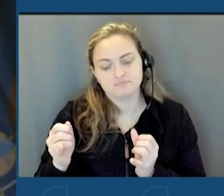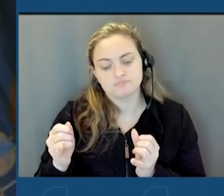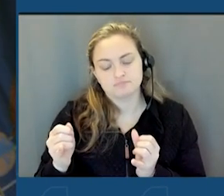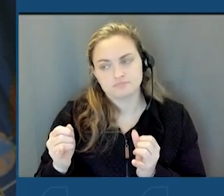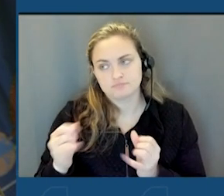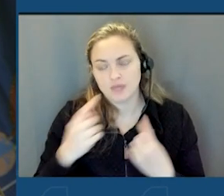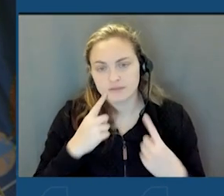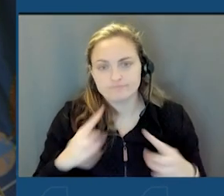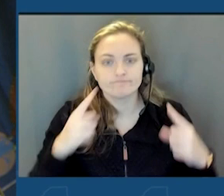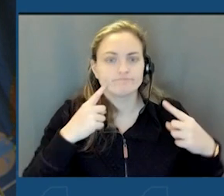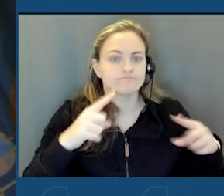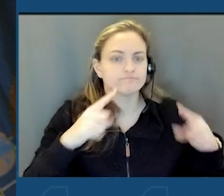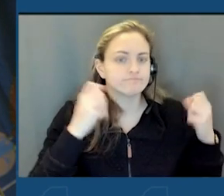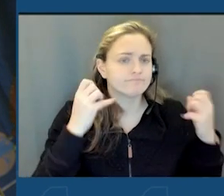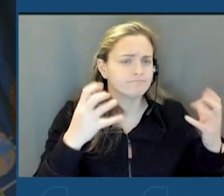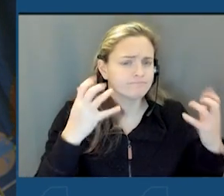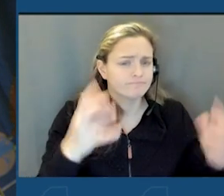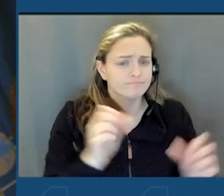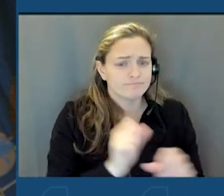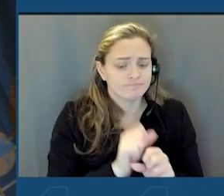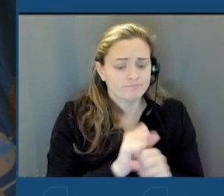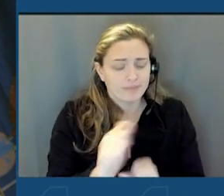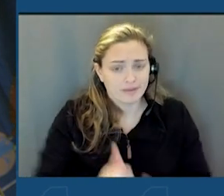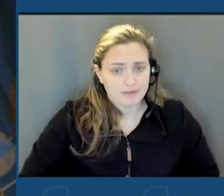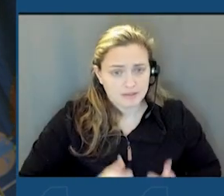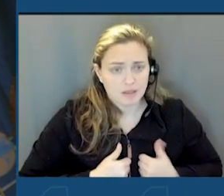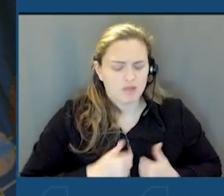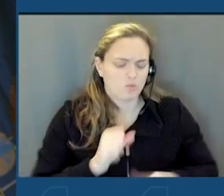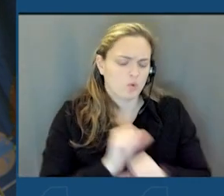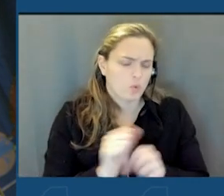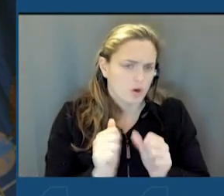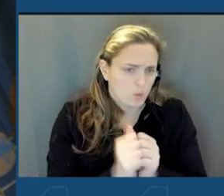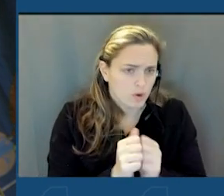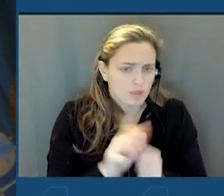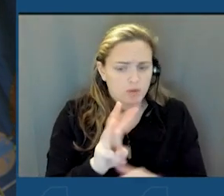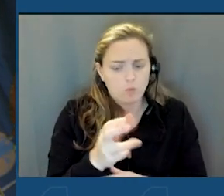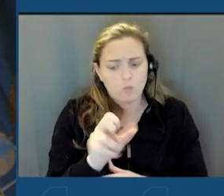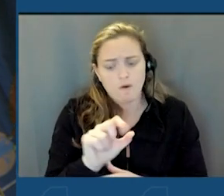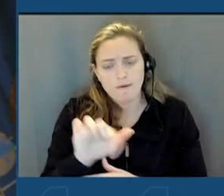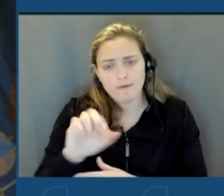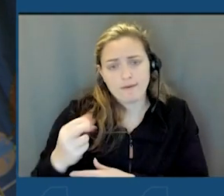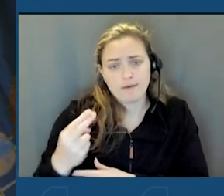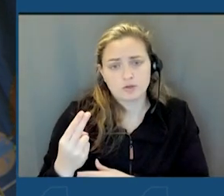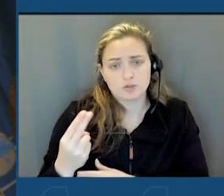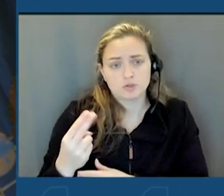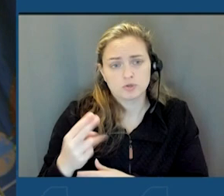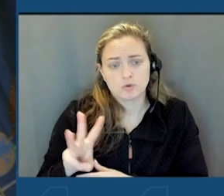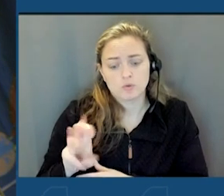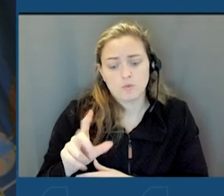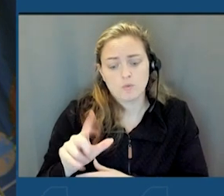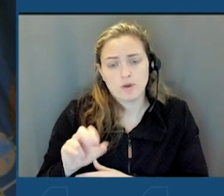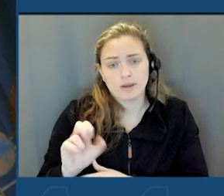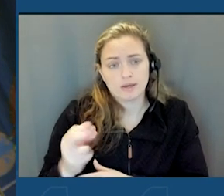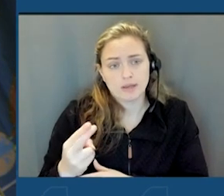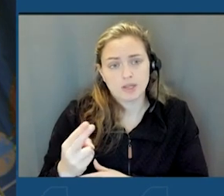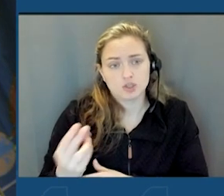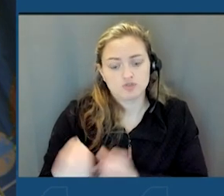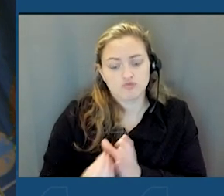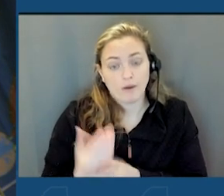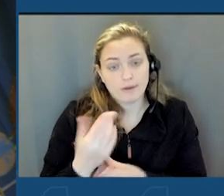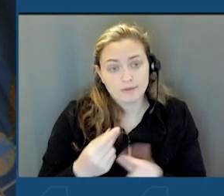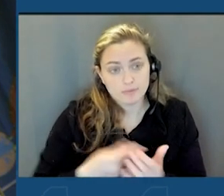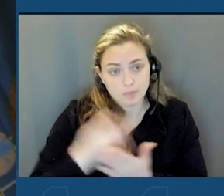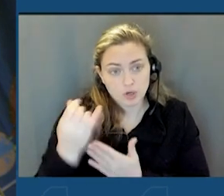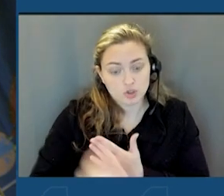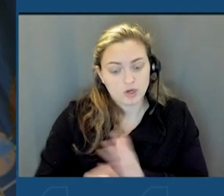and accomplished so much in his life, somebody we worked with in Wyandanch. The governor mentioned the Wyandanch Rising Project, which I began as a